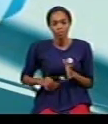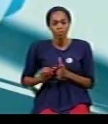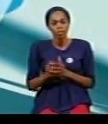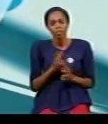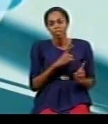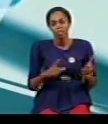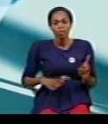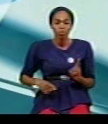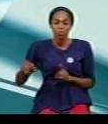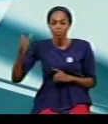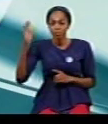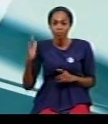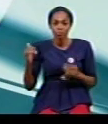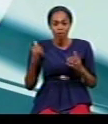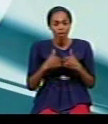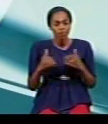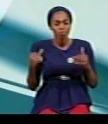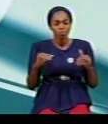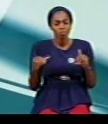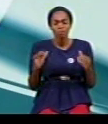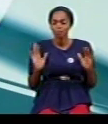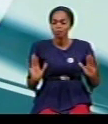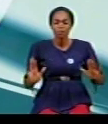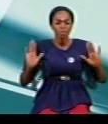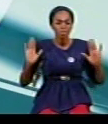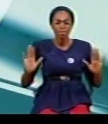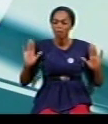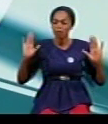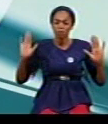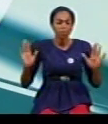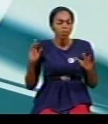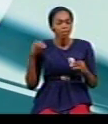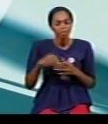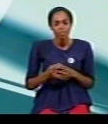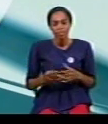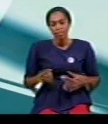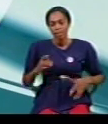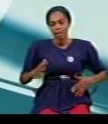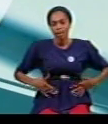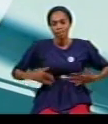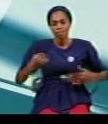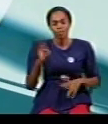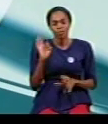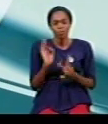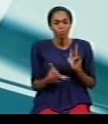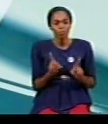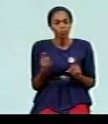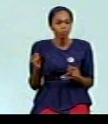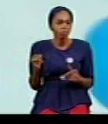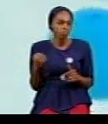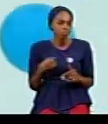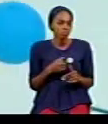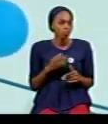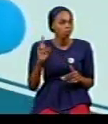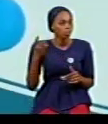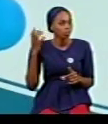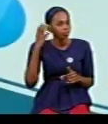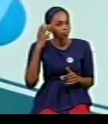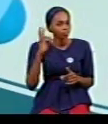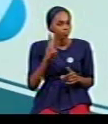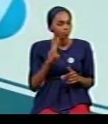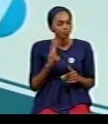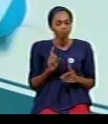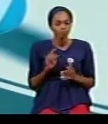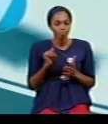had wonderfully done in his people's lives. So we're going to listen to Just two this evening.